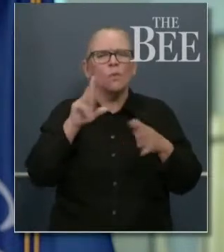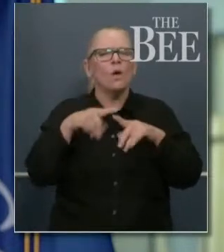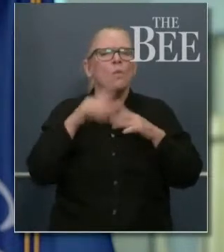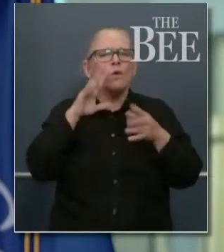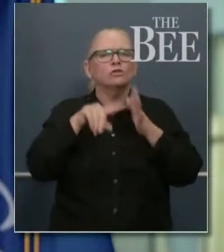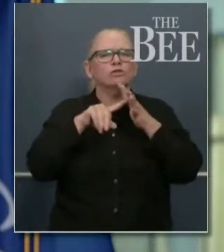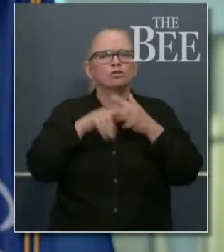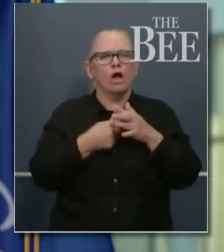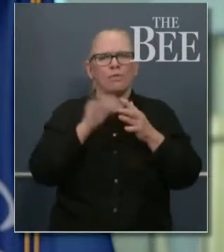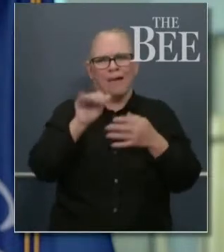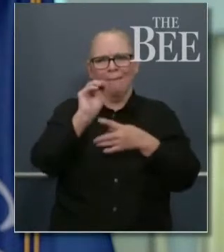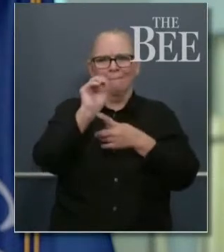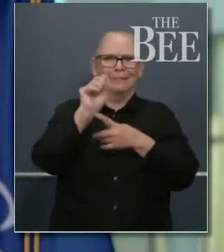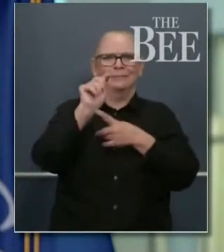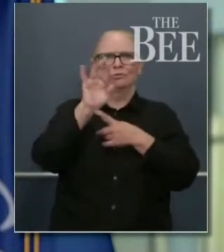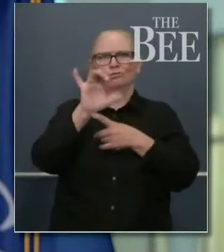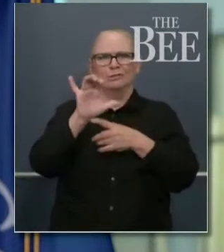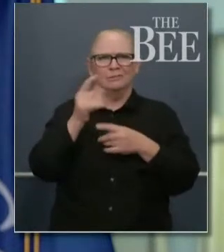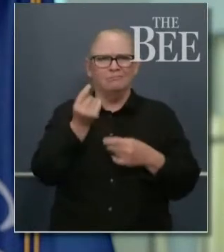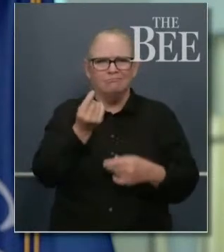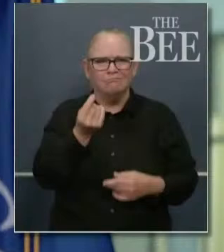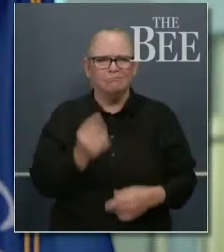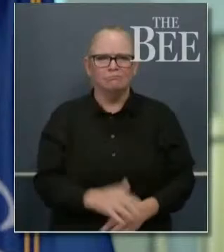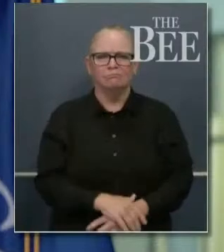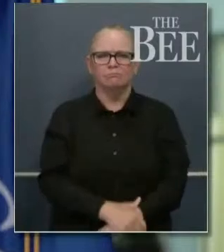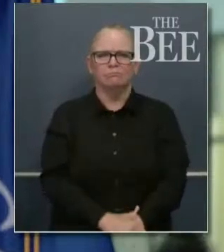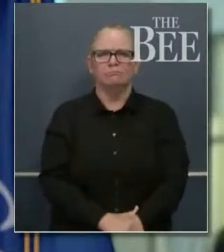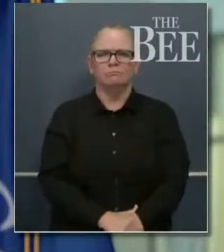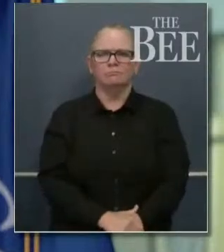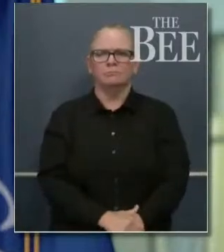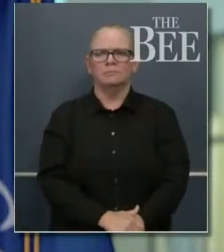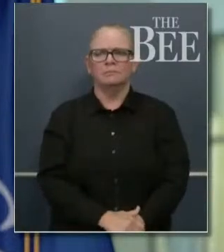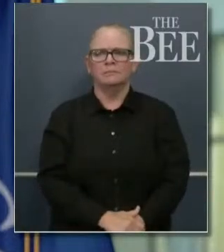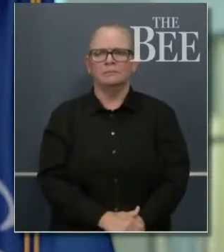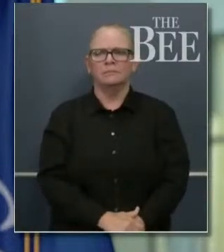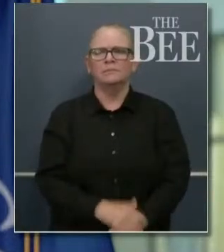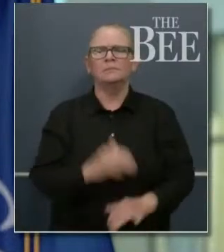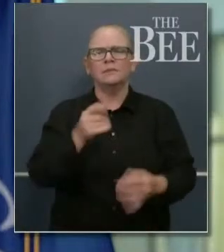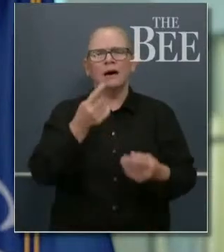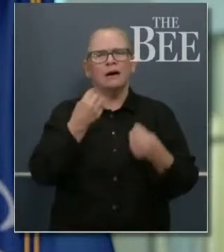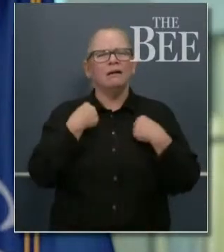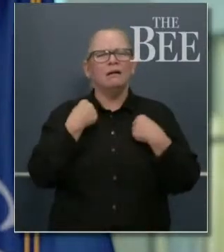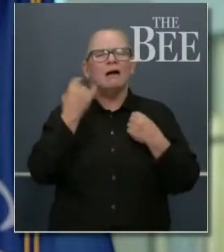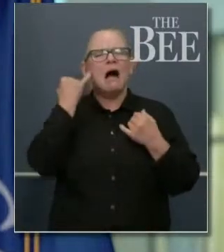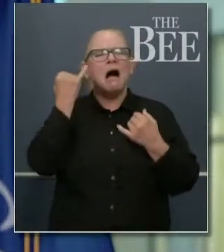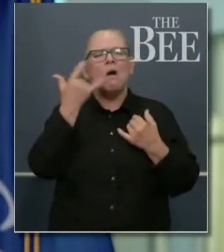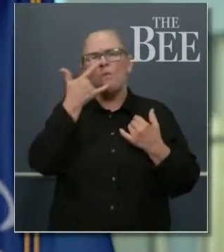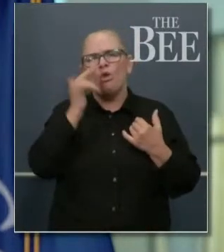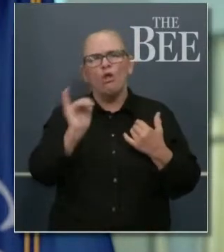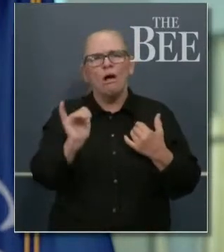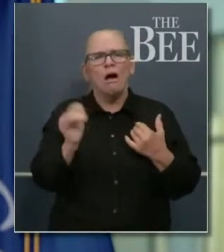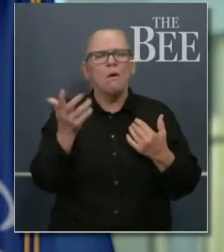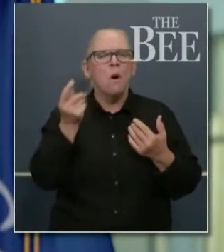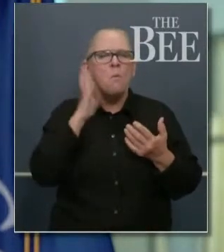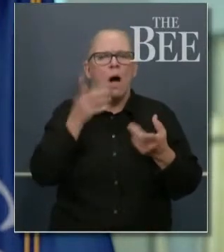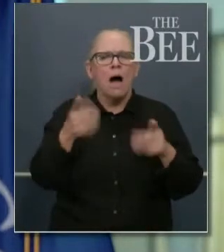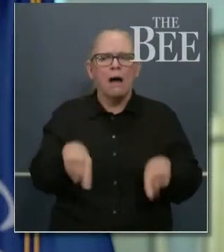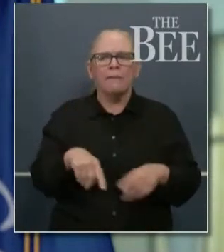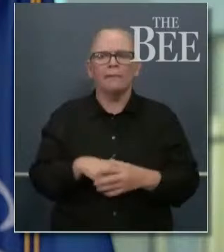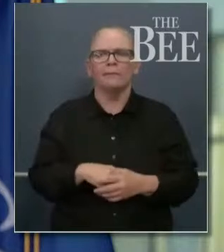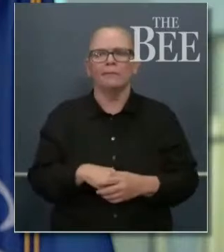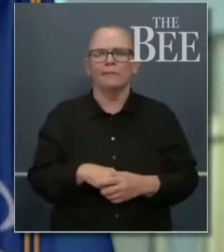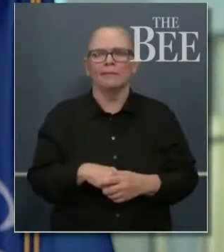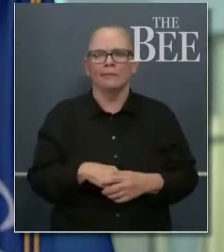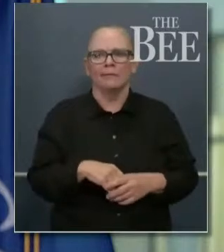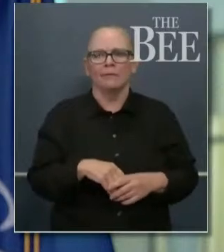if you could give us just a little more specificity on what exactly has to happen before the Pac-12 can resume football. Thank you.